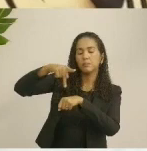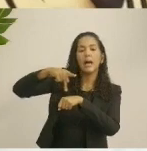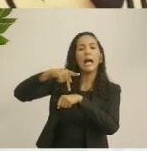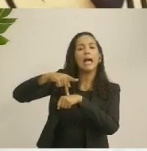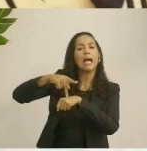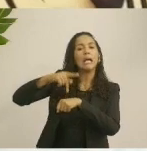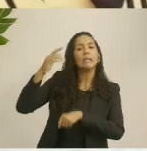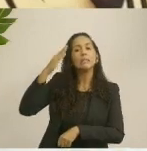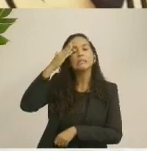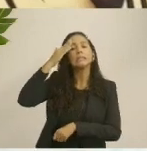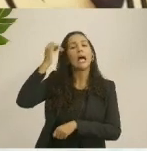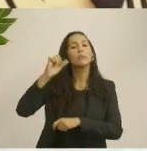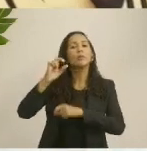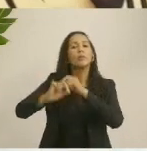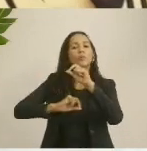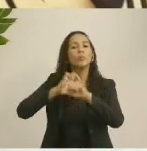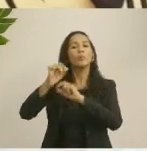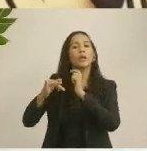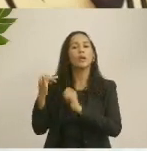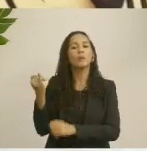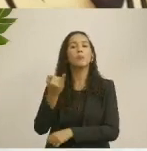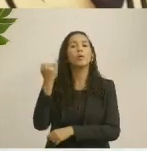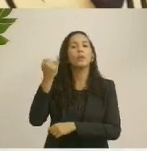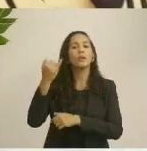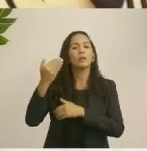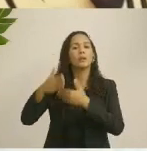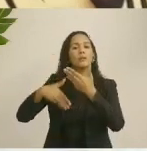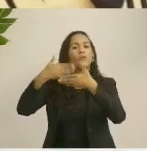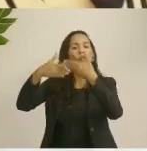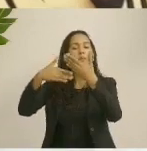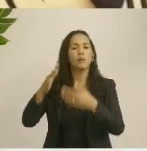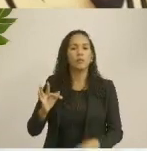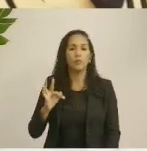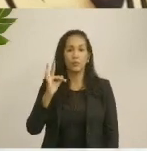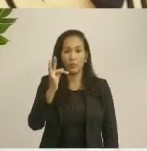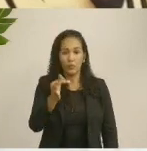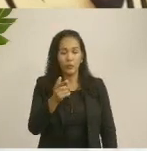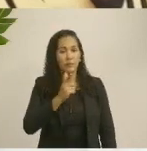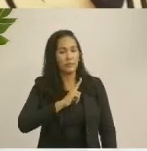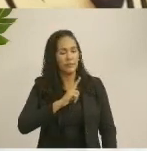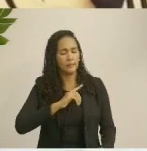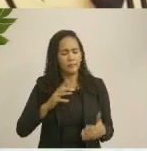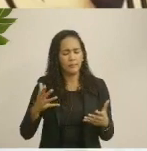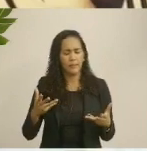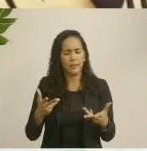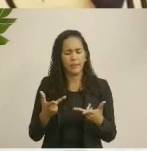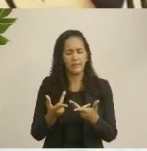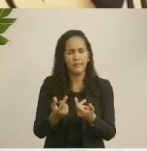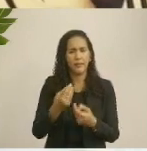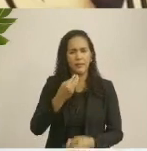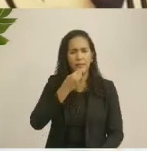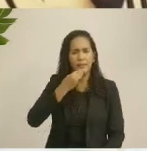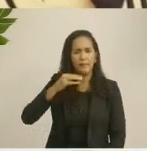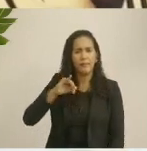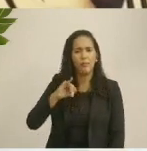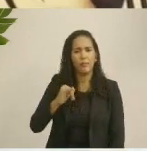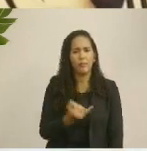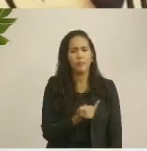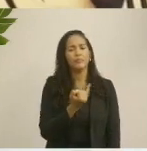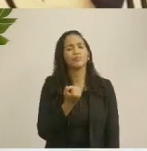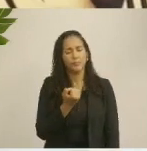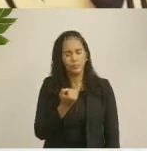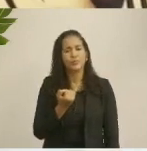for future development. So we have a wonderful opportunity, colleagues, to put forward